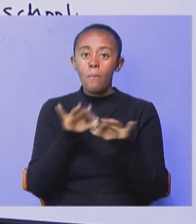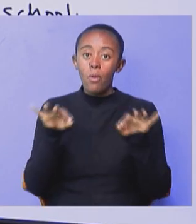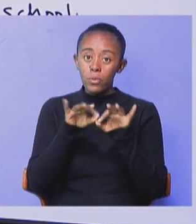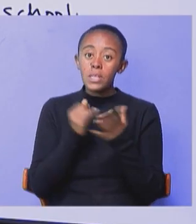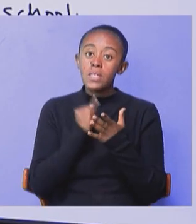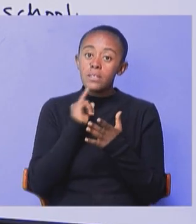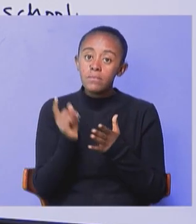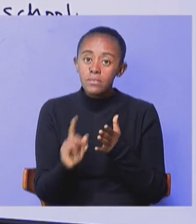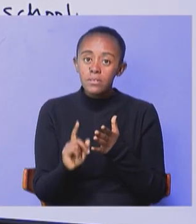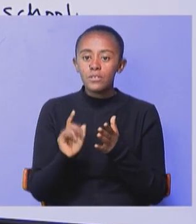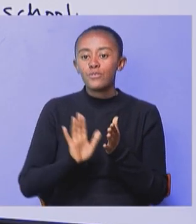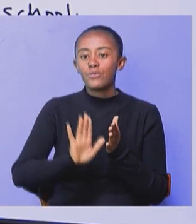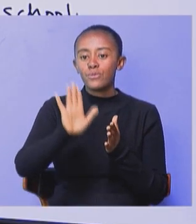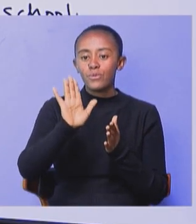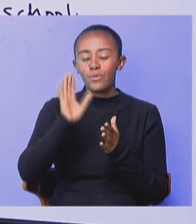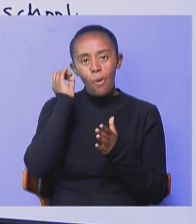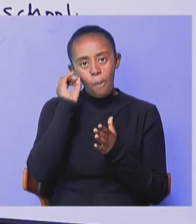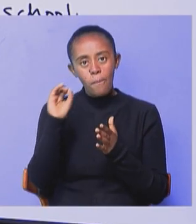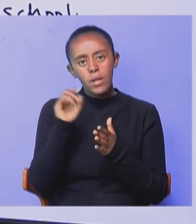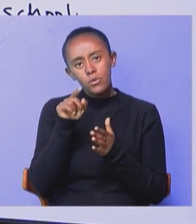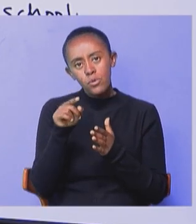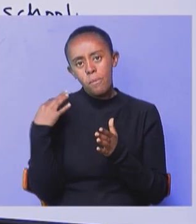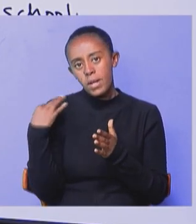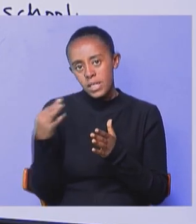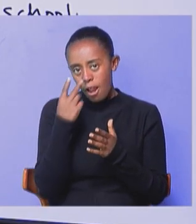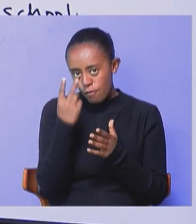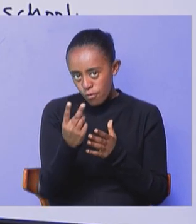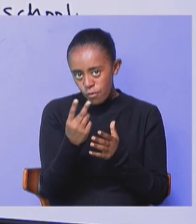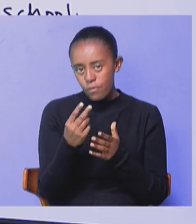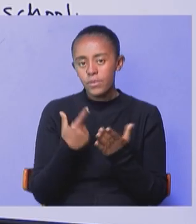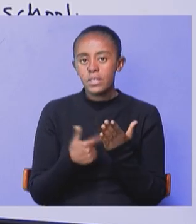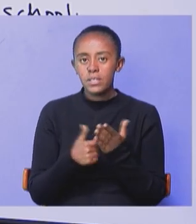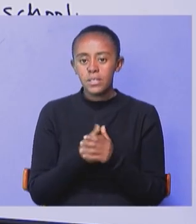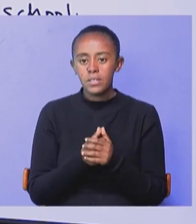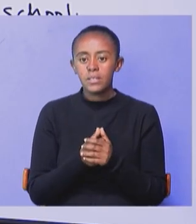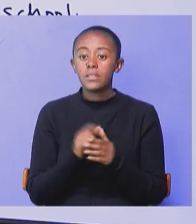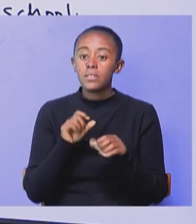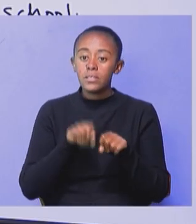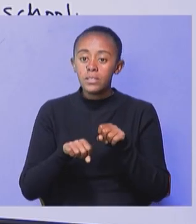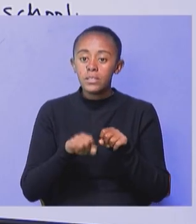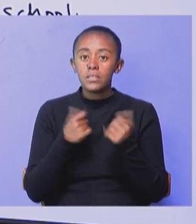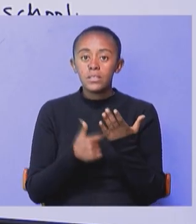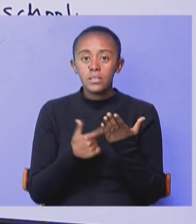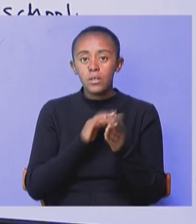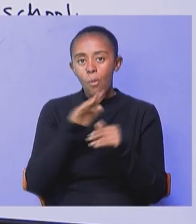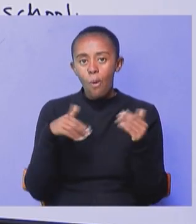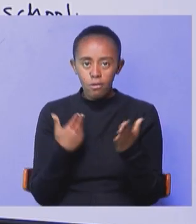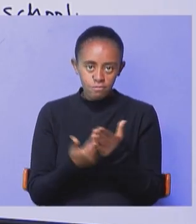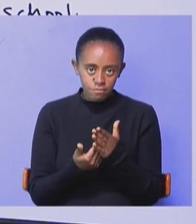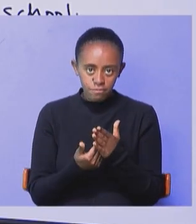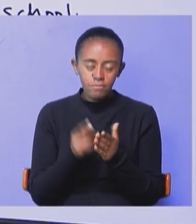is what? Your opinion, your personal view on this matter. So this is all